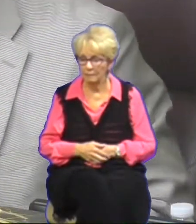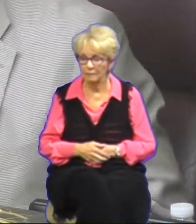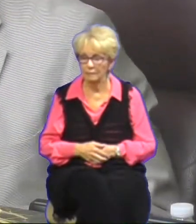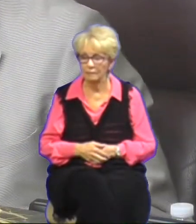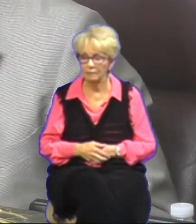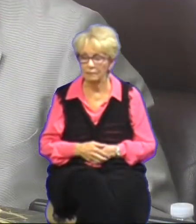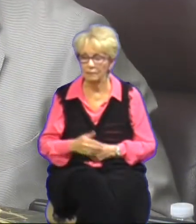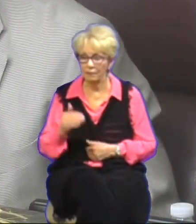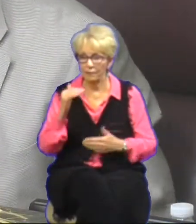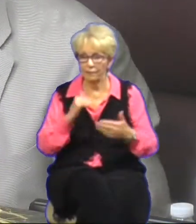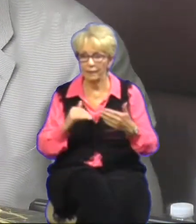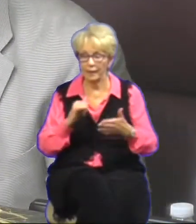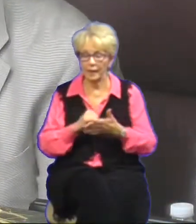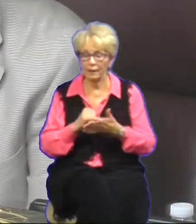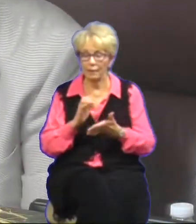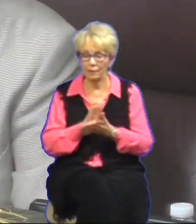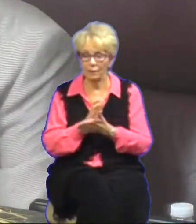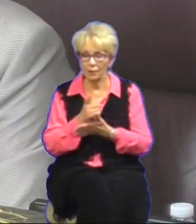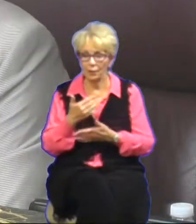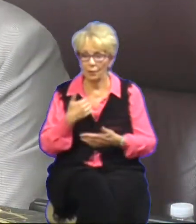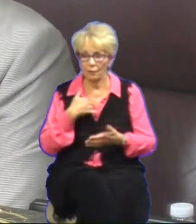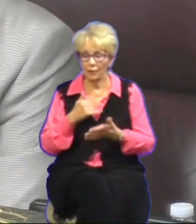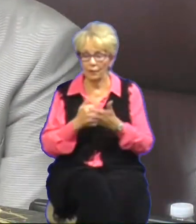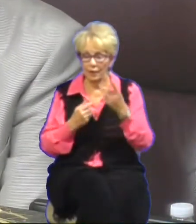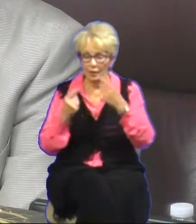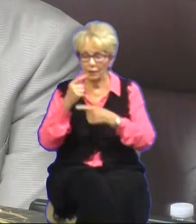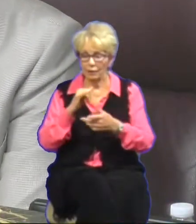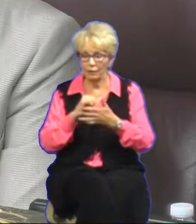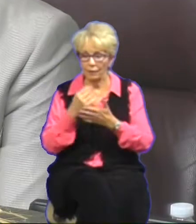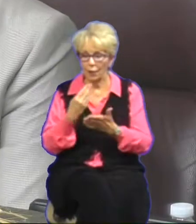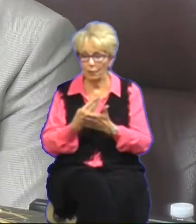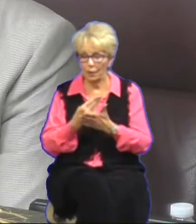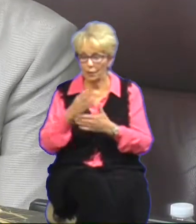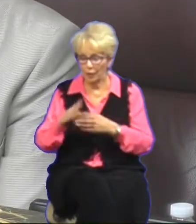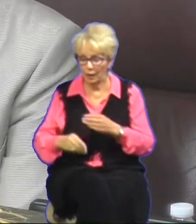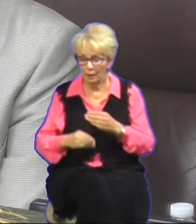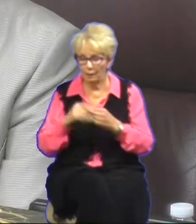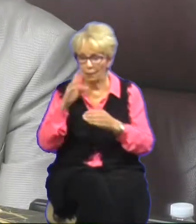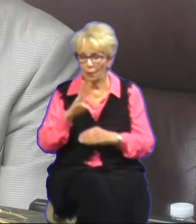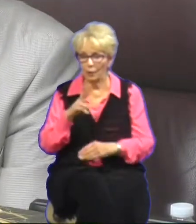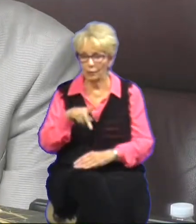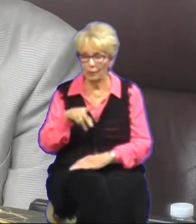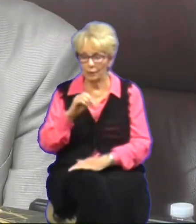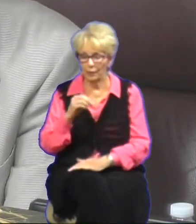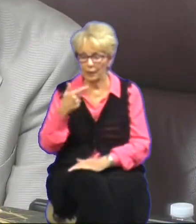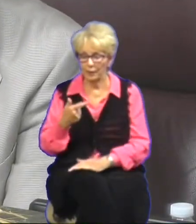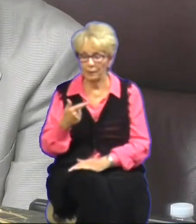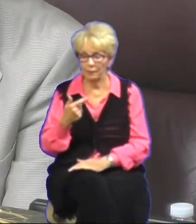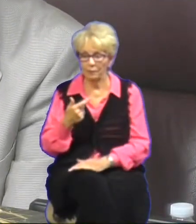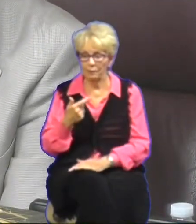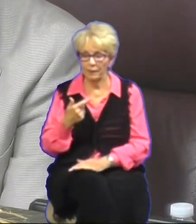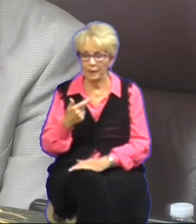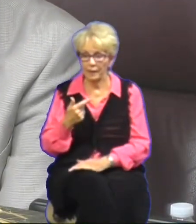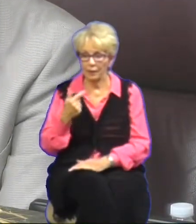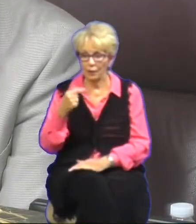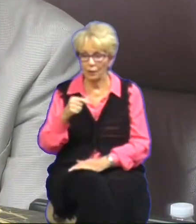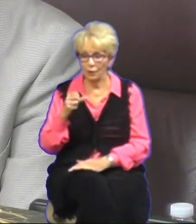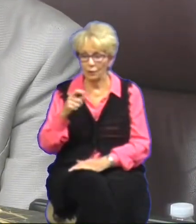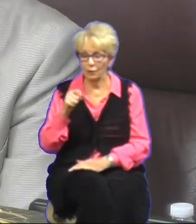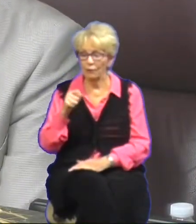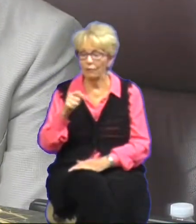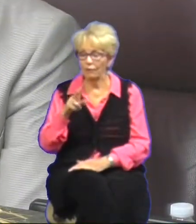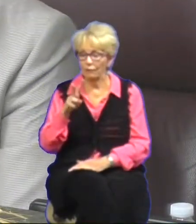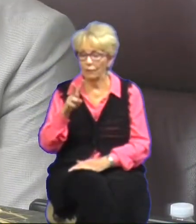please. Next was a handout that you have, which is a consideration of a budget amendment for the Western Piedmont Council of Government Green Street